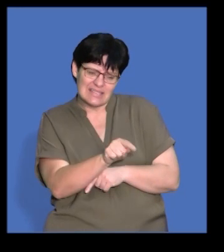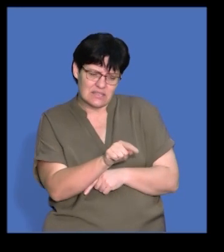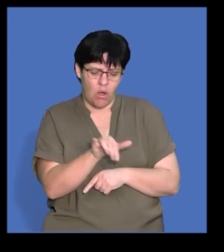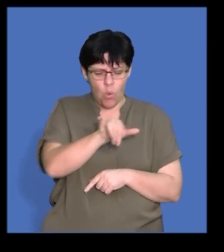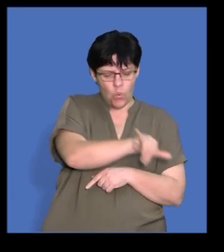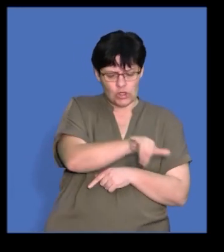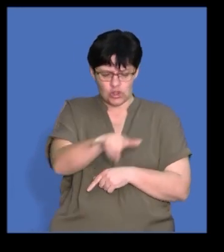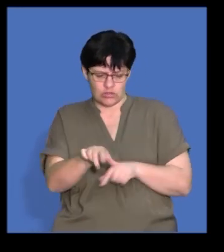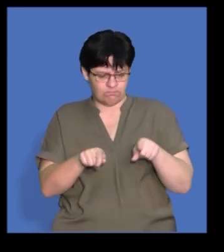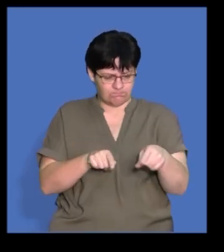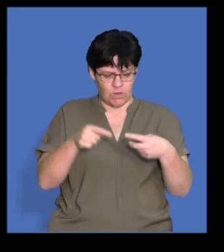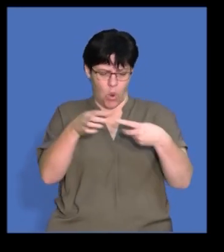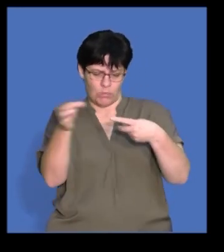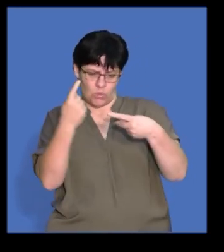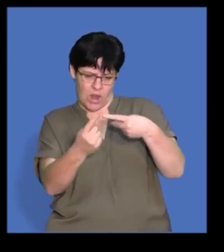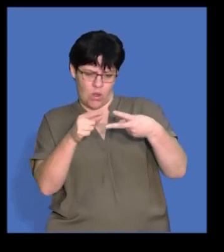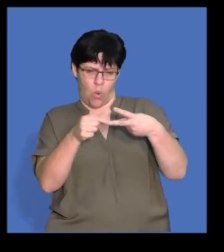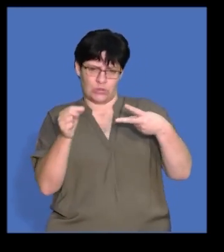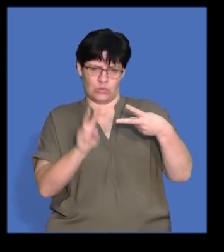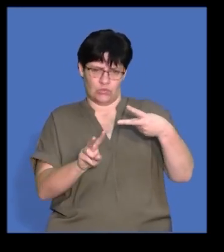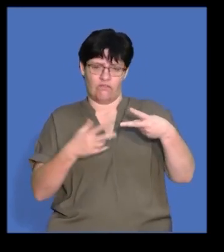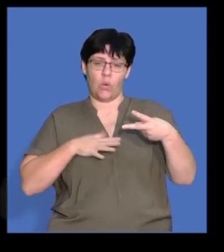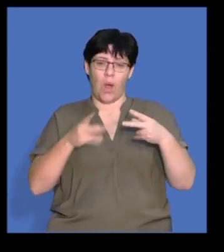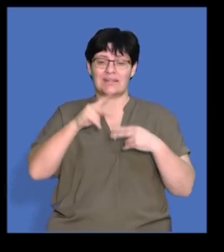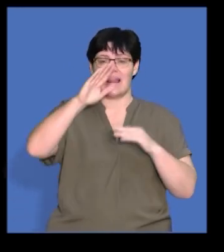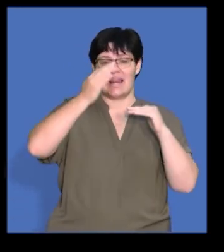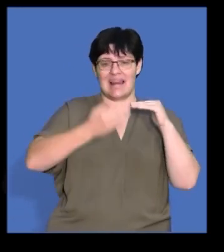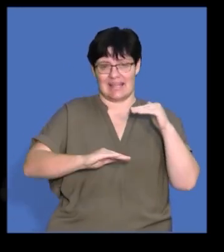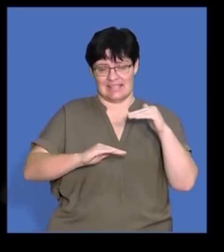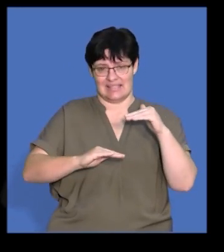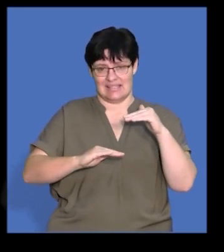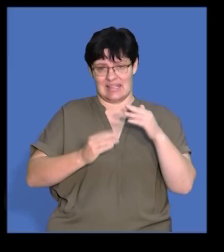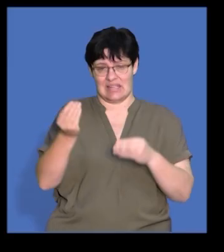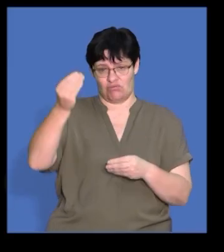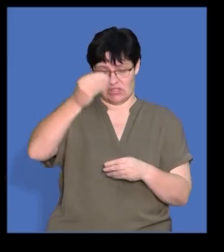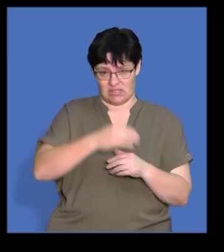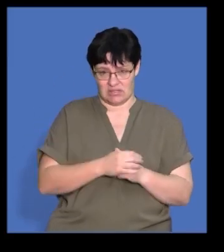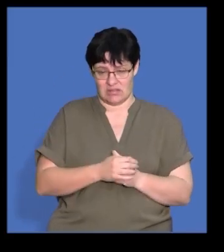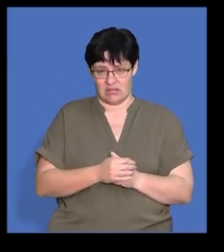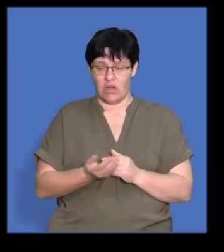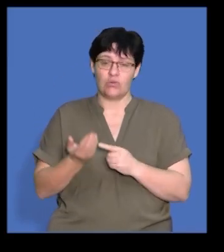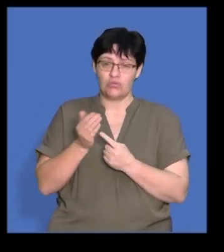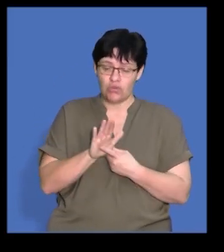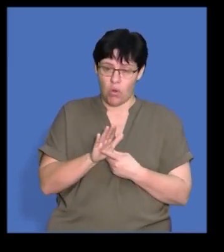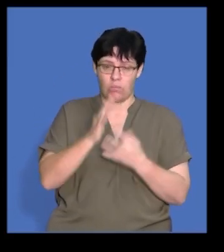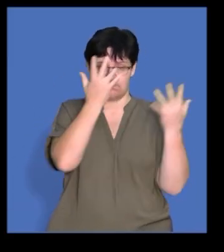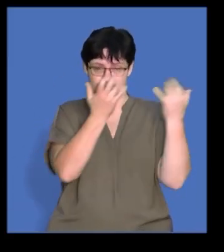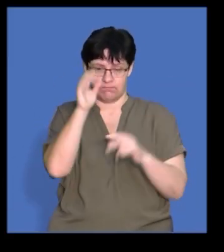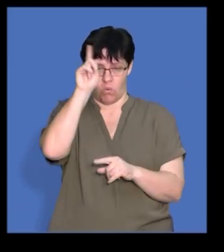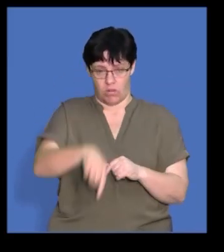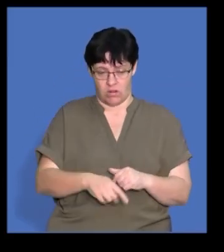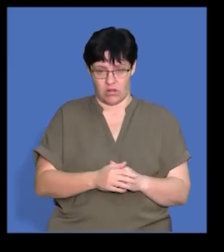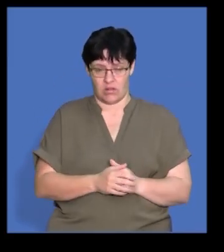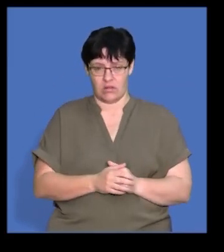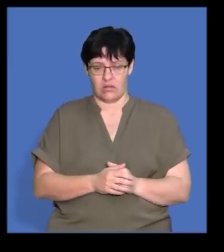which option to opt for if she wants to pay less interest. Show all your calculations.